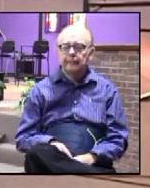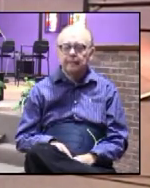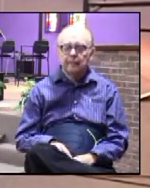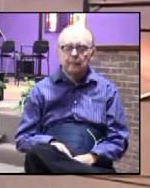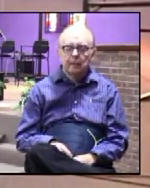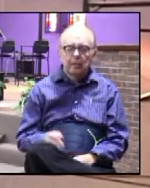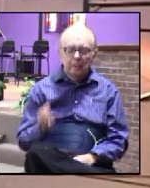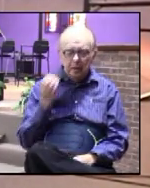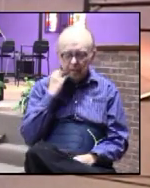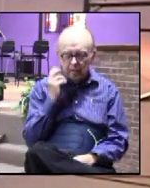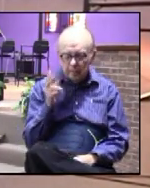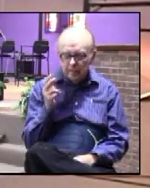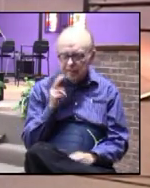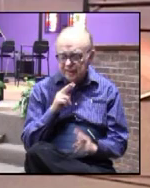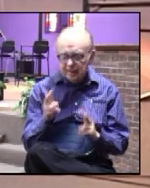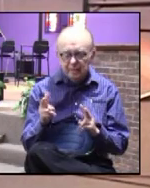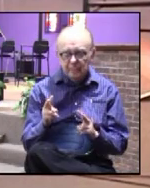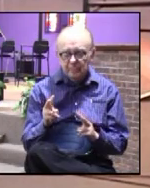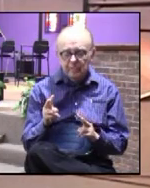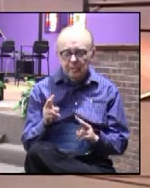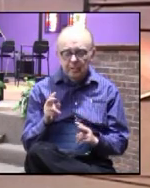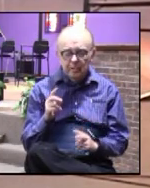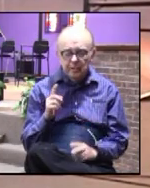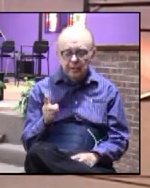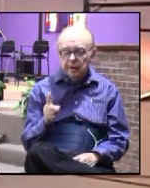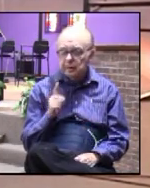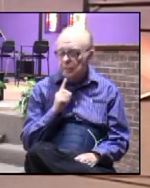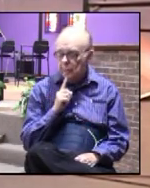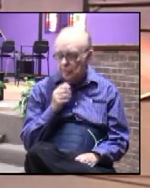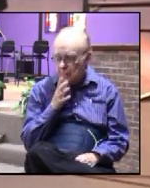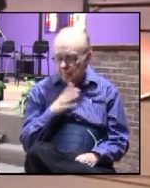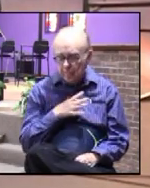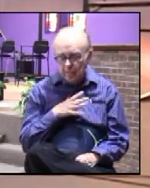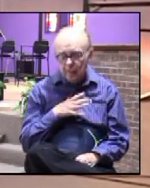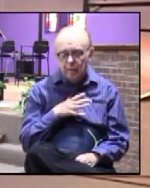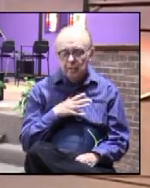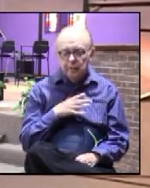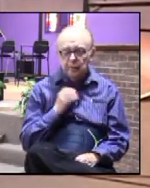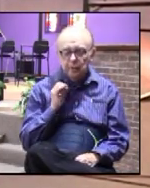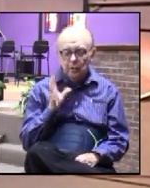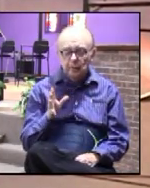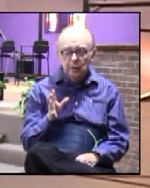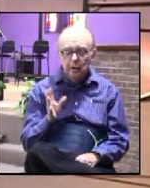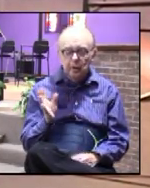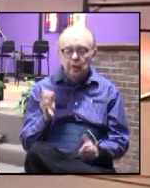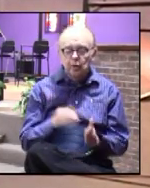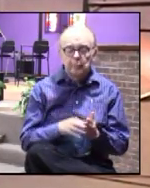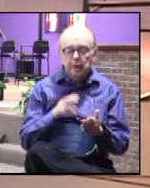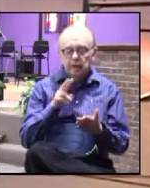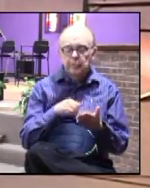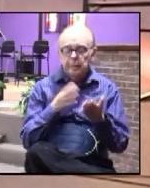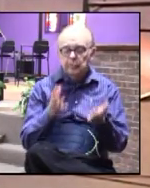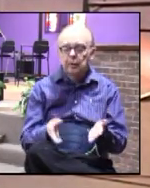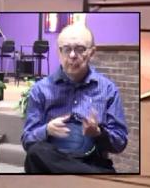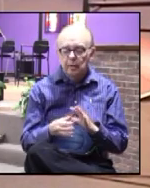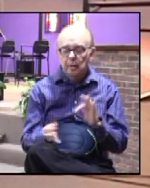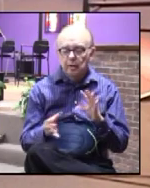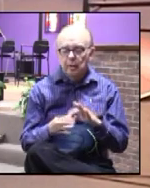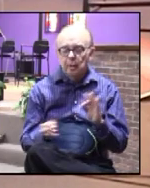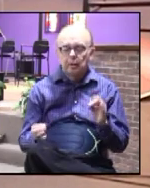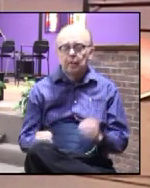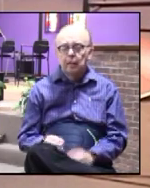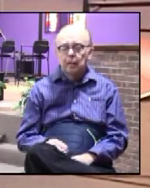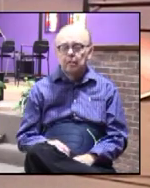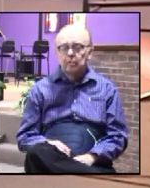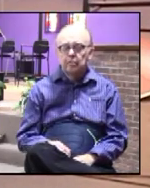You just get one glimpse here and you think she is awful. Go back and read the rest of the story. you will find that Mary was a kind